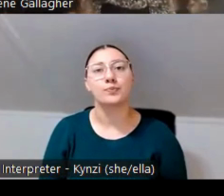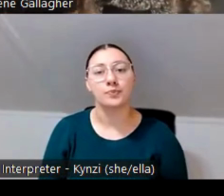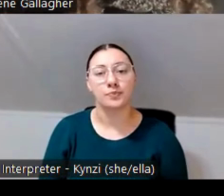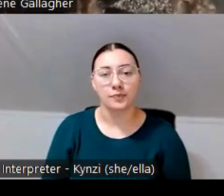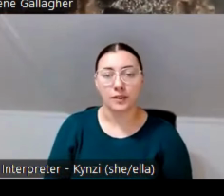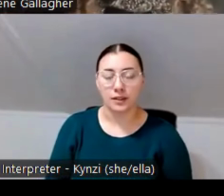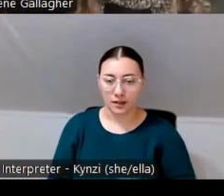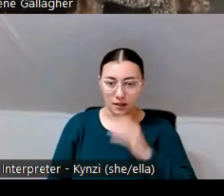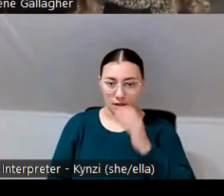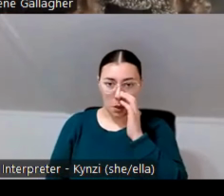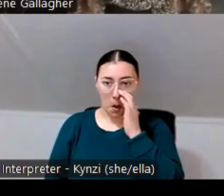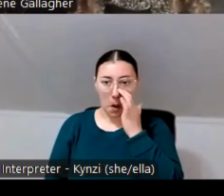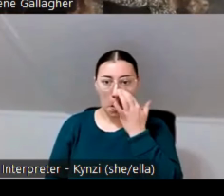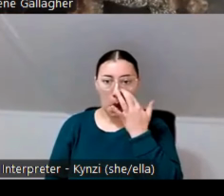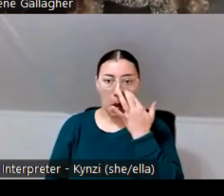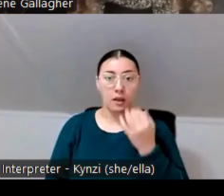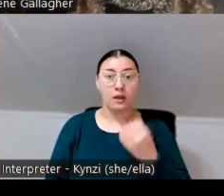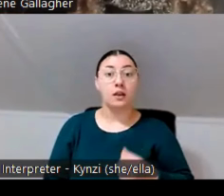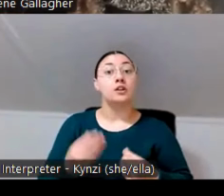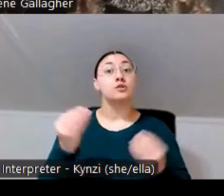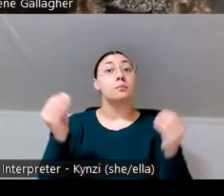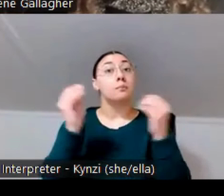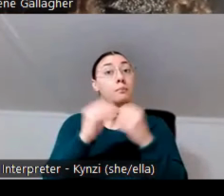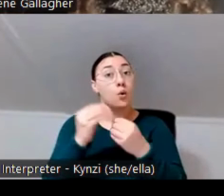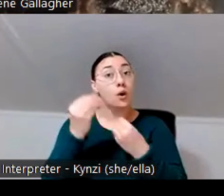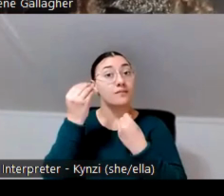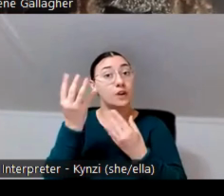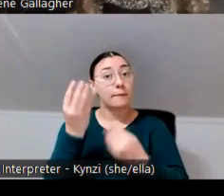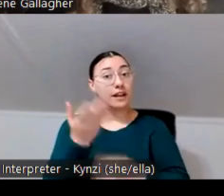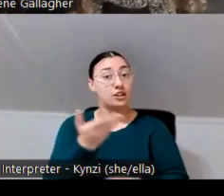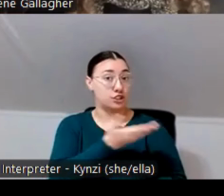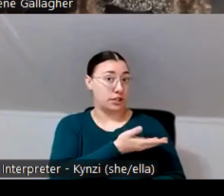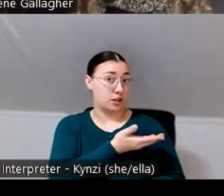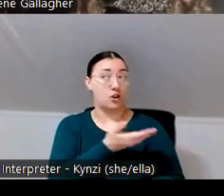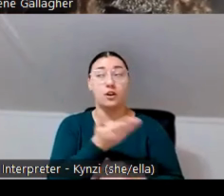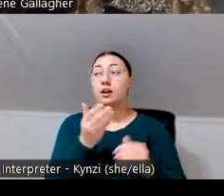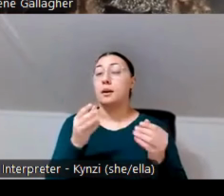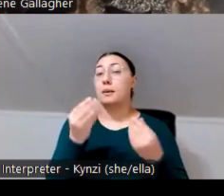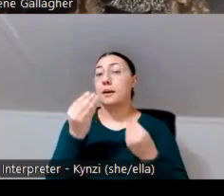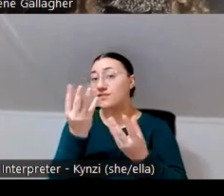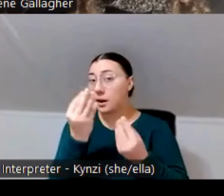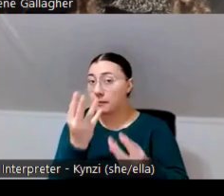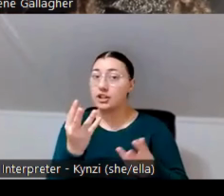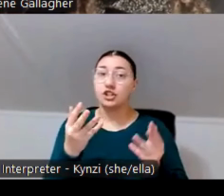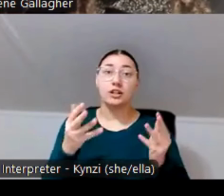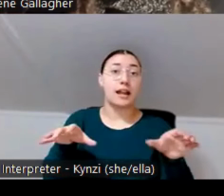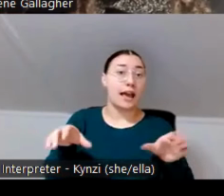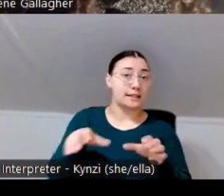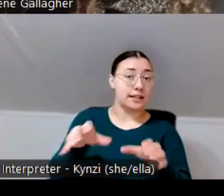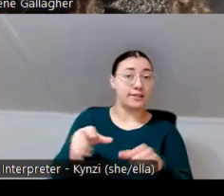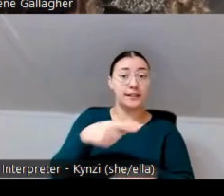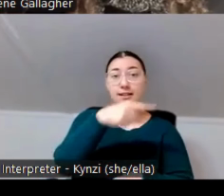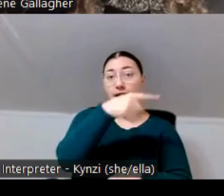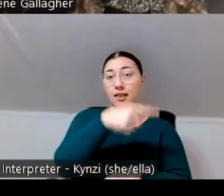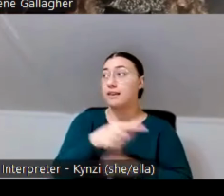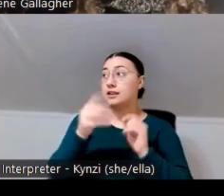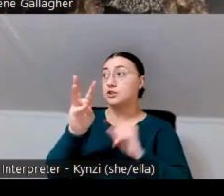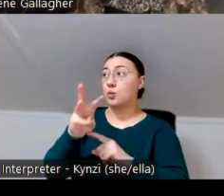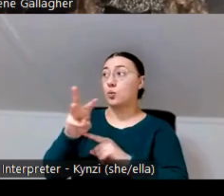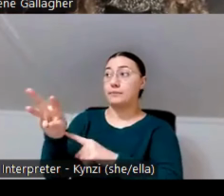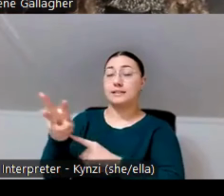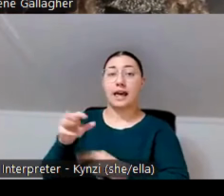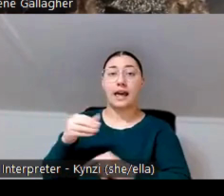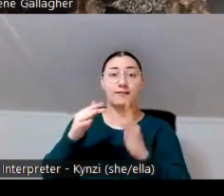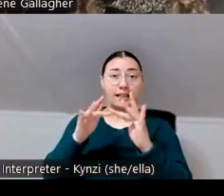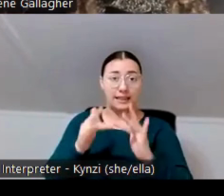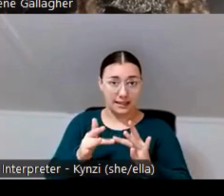We also have some more information and activities. These are links to resources because we know we want to